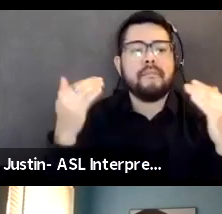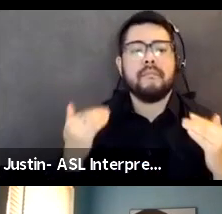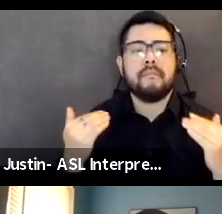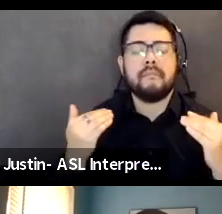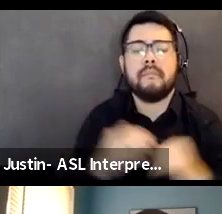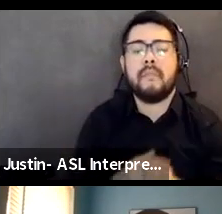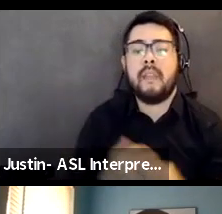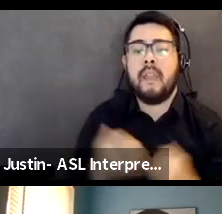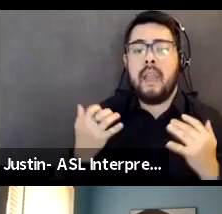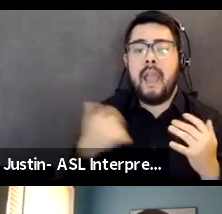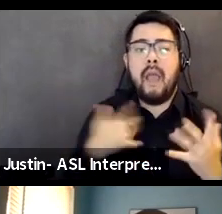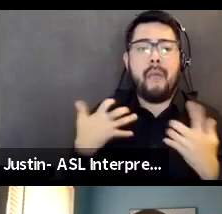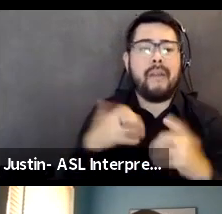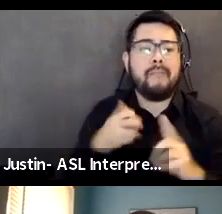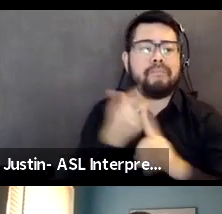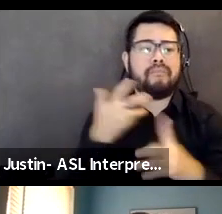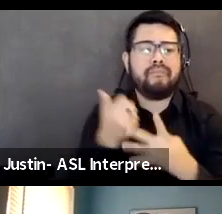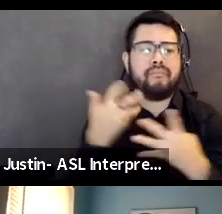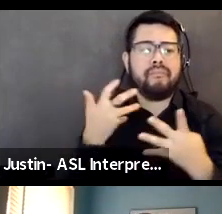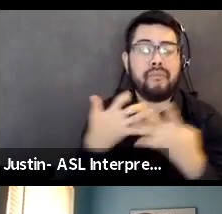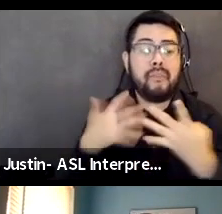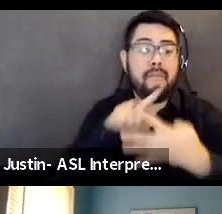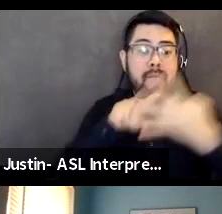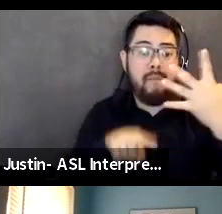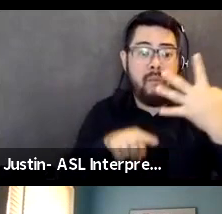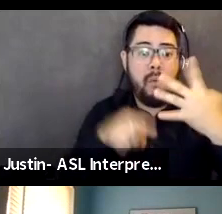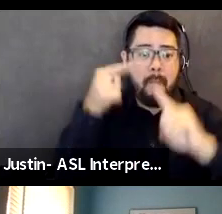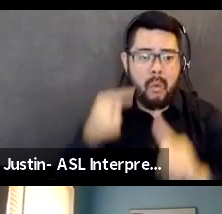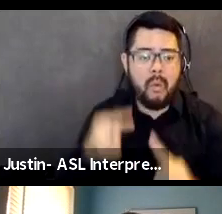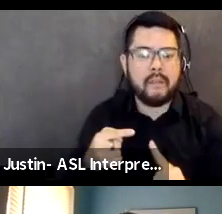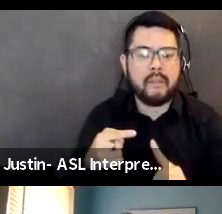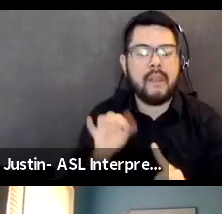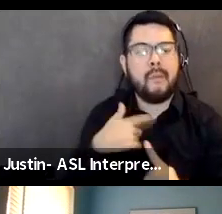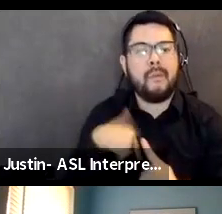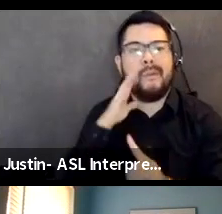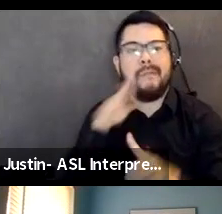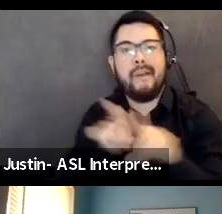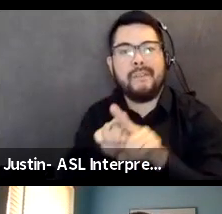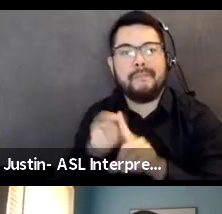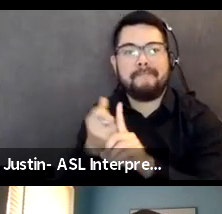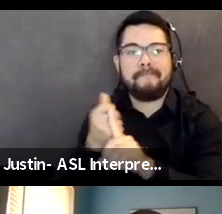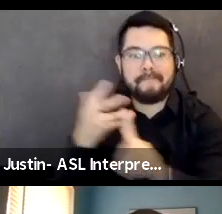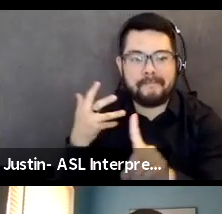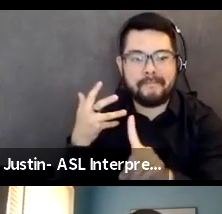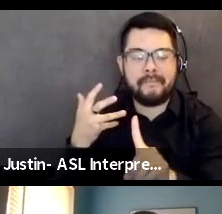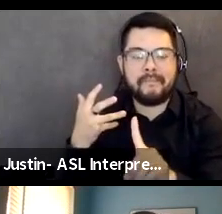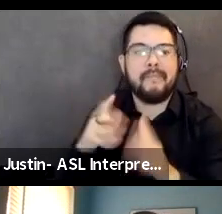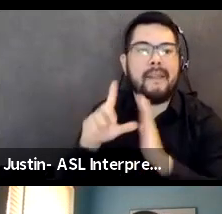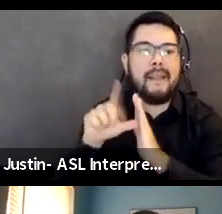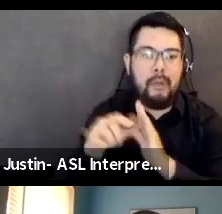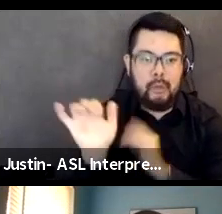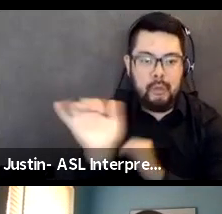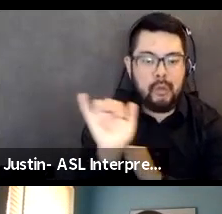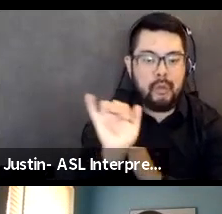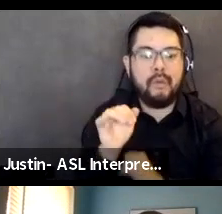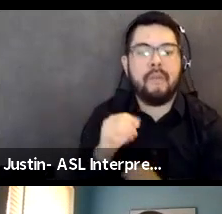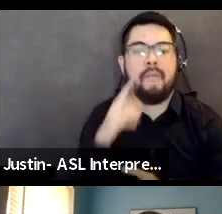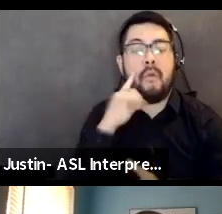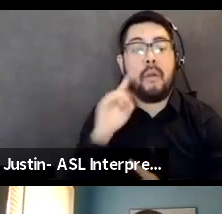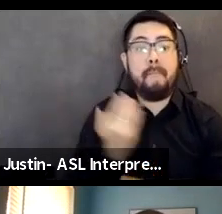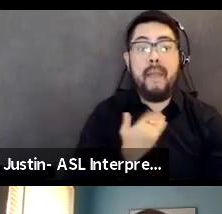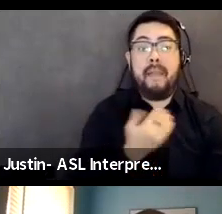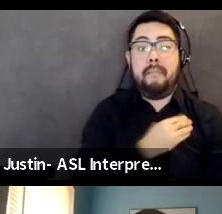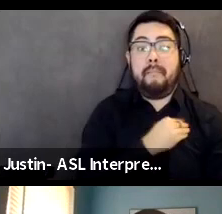touch on four topics some of which you will hear about in more detail after public participation when members of my team